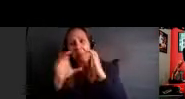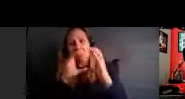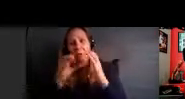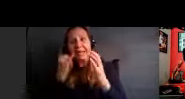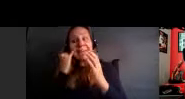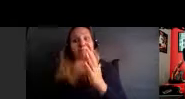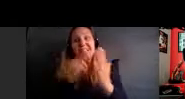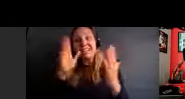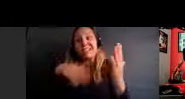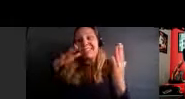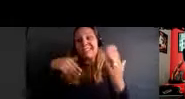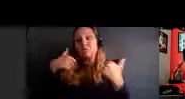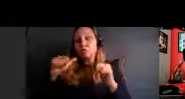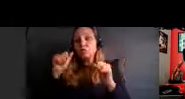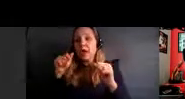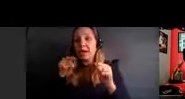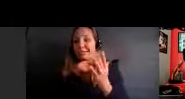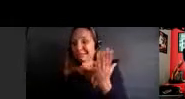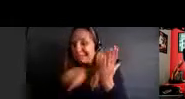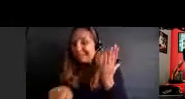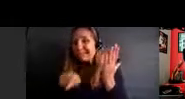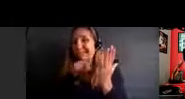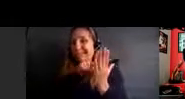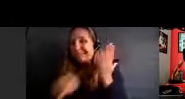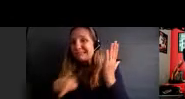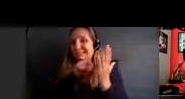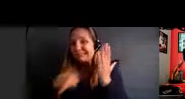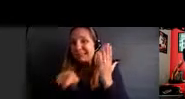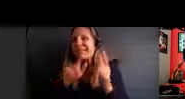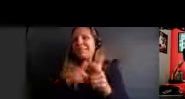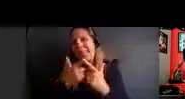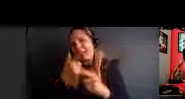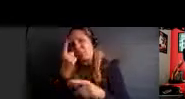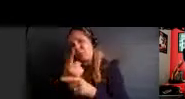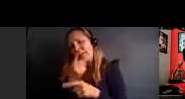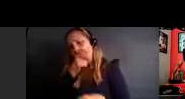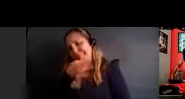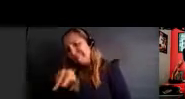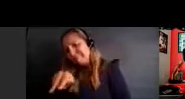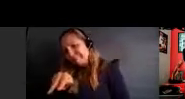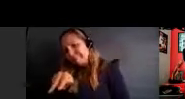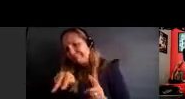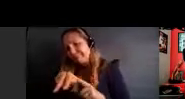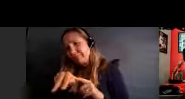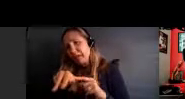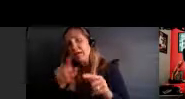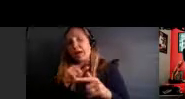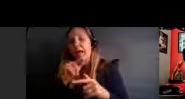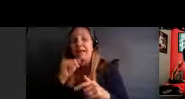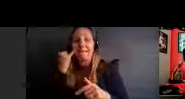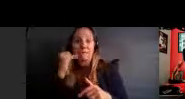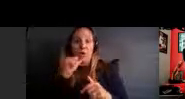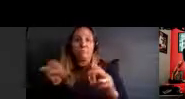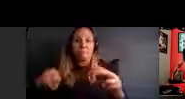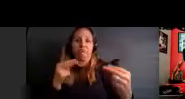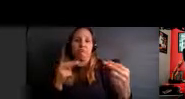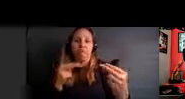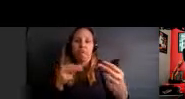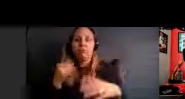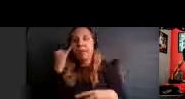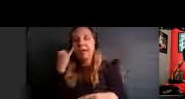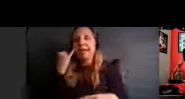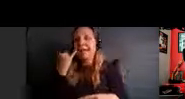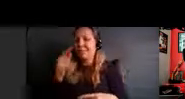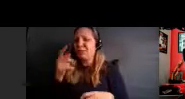attention to specifically look at the item that they're pointing to. Then, of course, it's okay to look at the board. If someone has a speech challenge that's